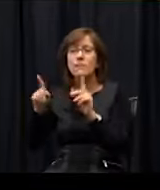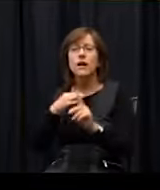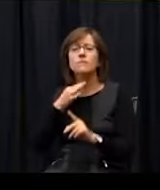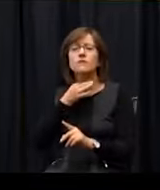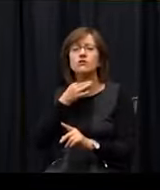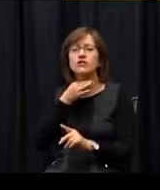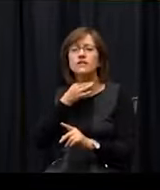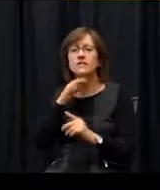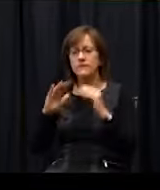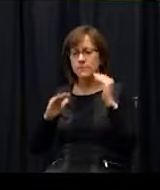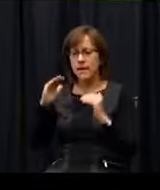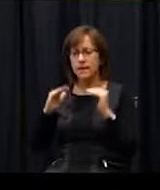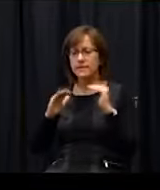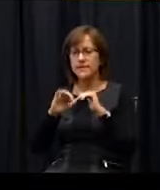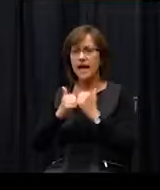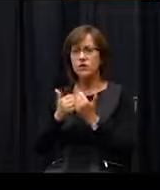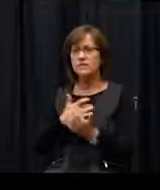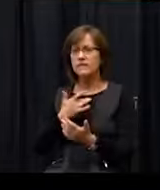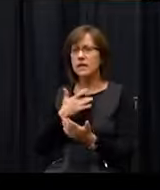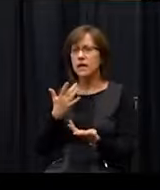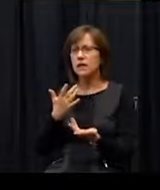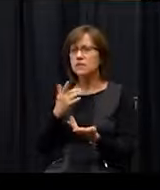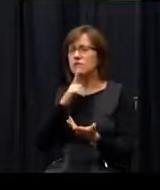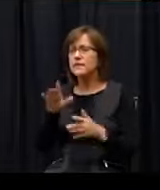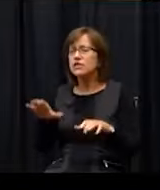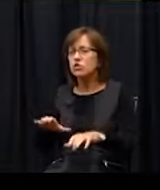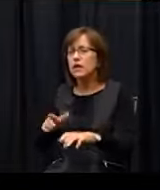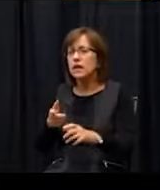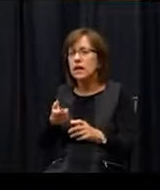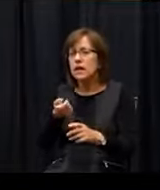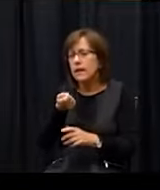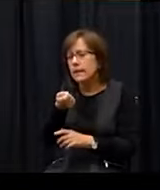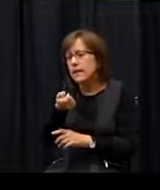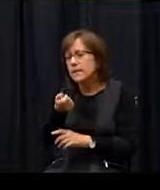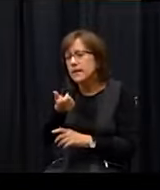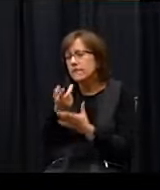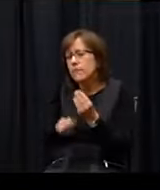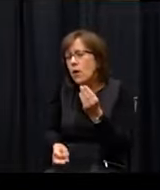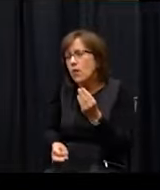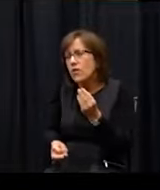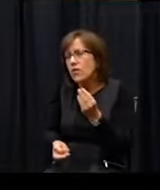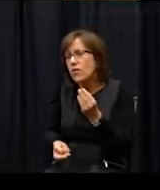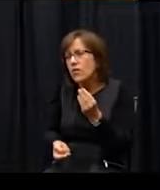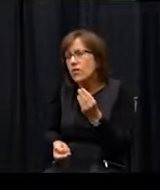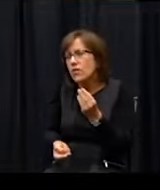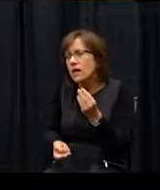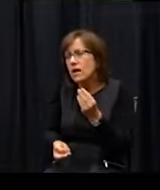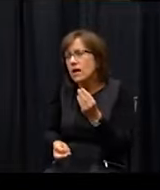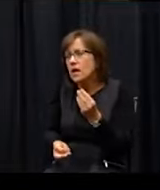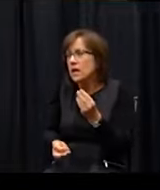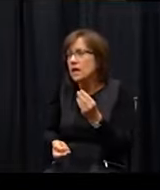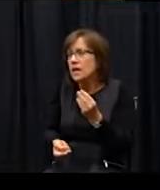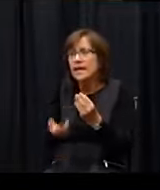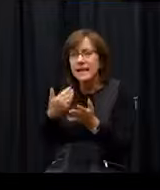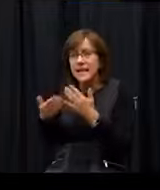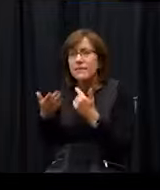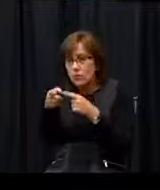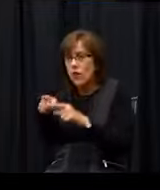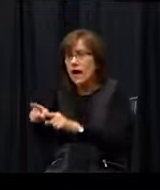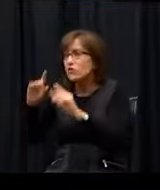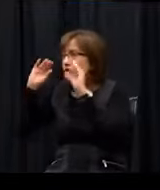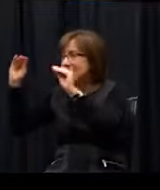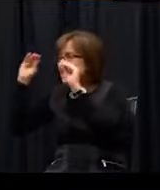of that balance and how it would feel to be doing a little bit of both, even in academic teaching,